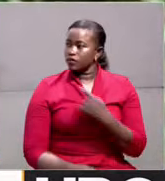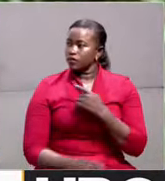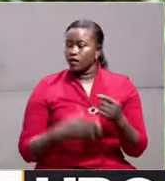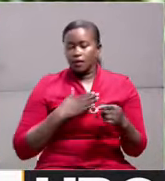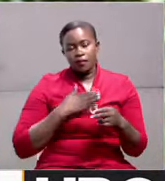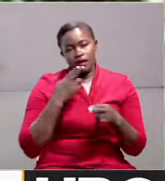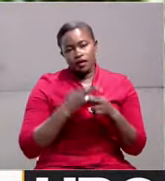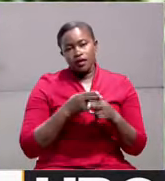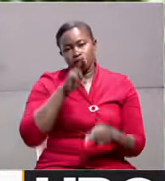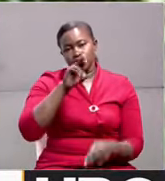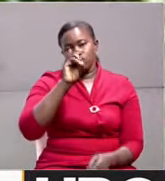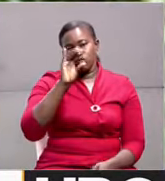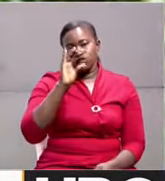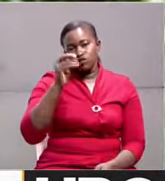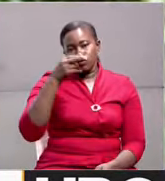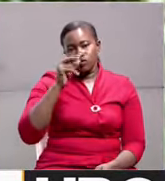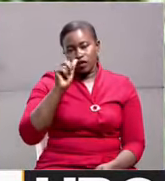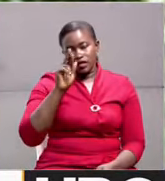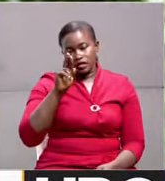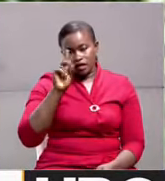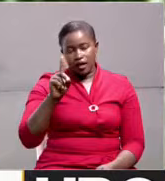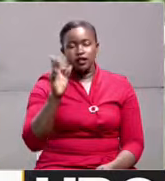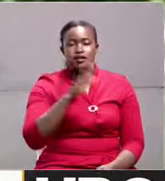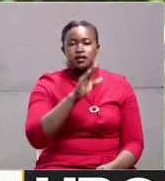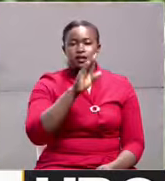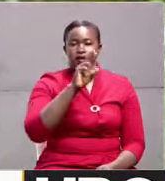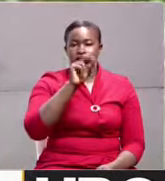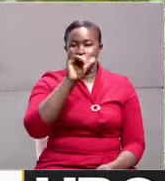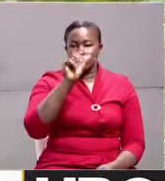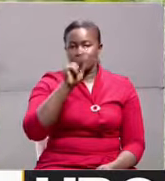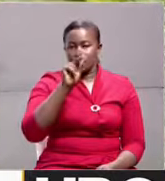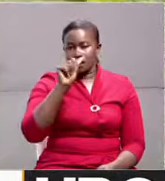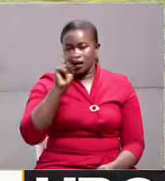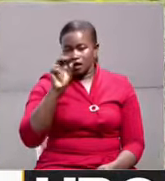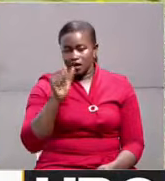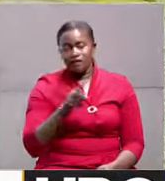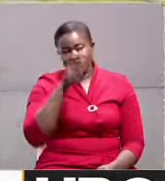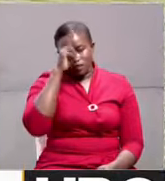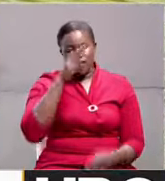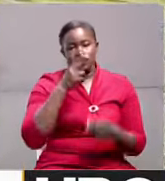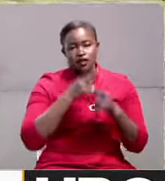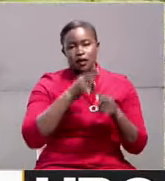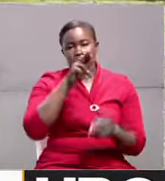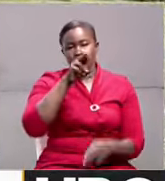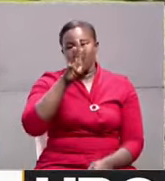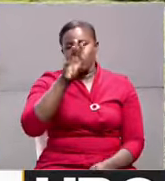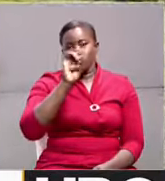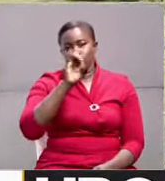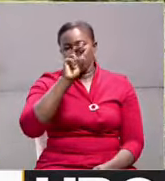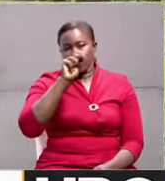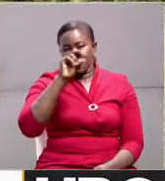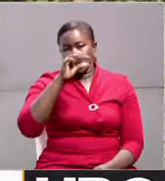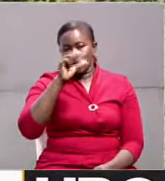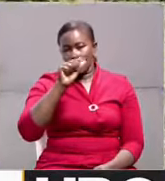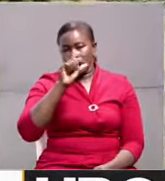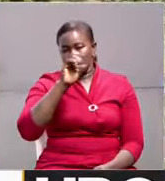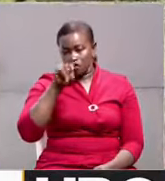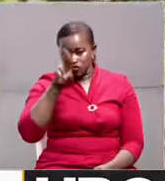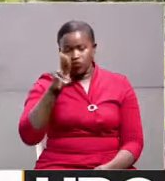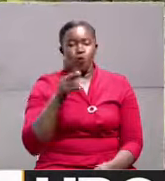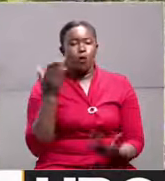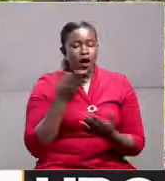Nyakana Richard from Rwengaju. This village is called Rwengaju Village in Karabarole, Fort Portal